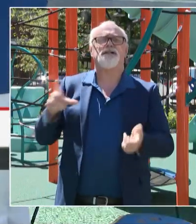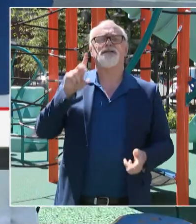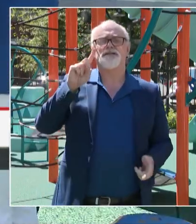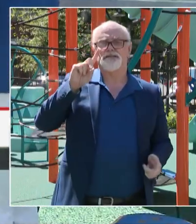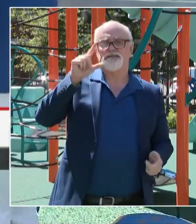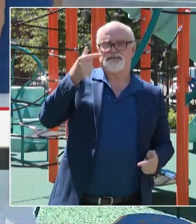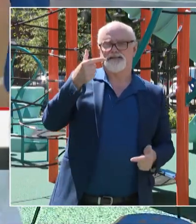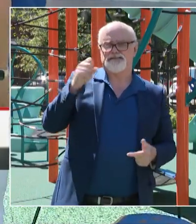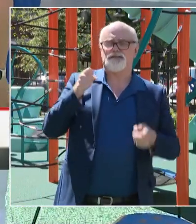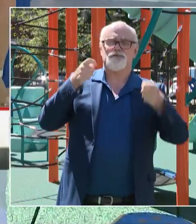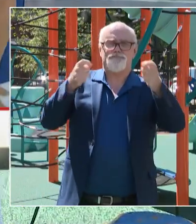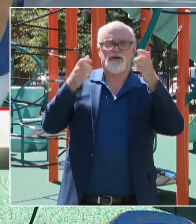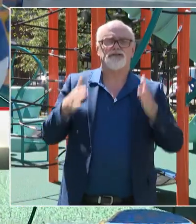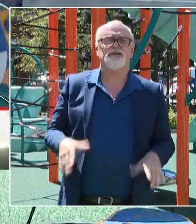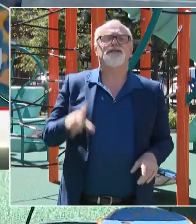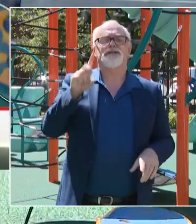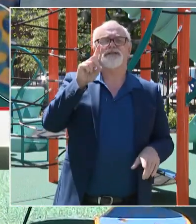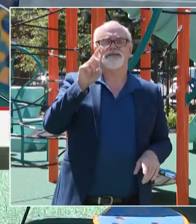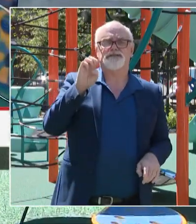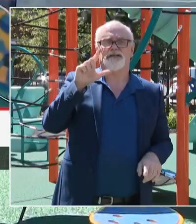much.